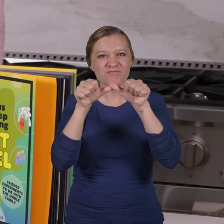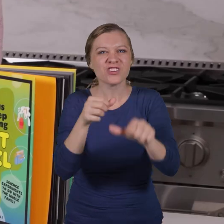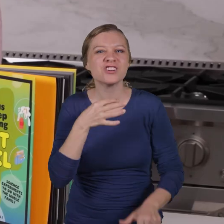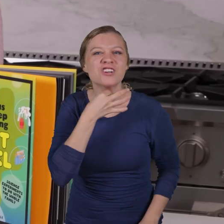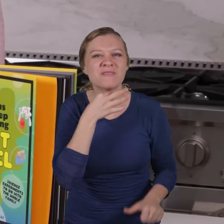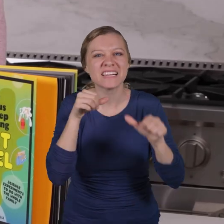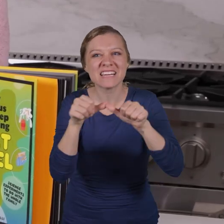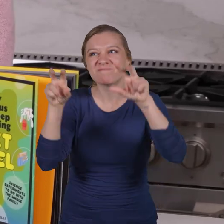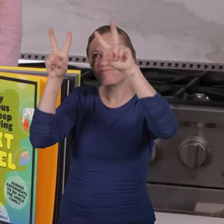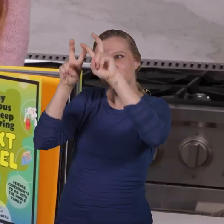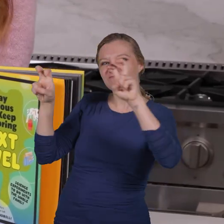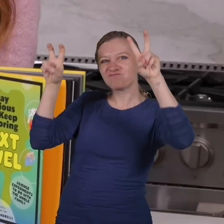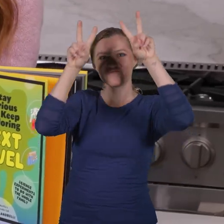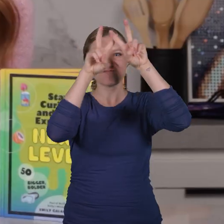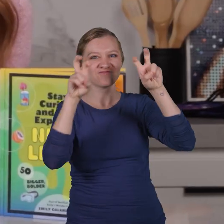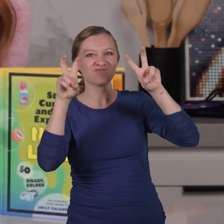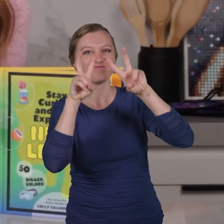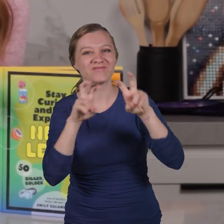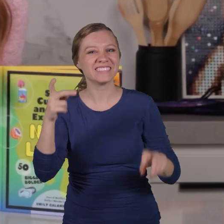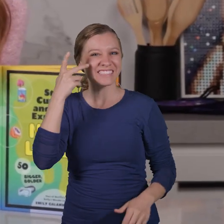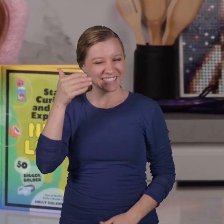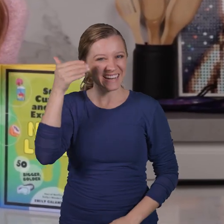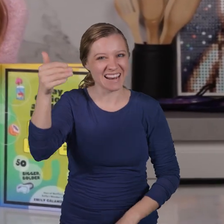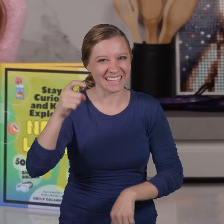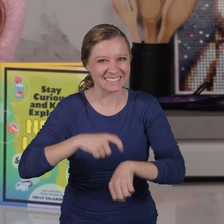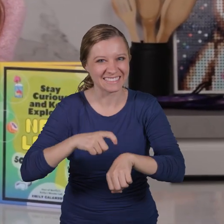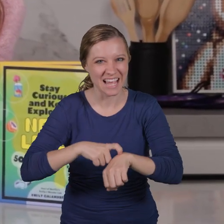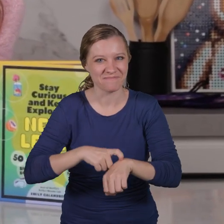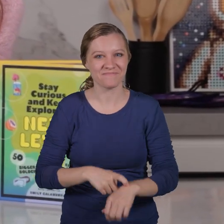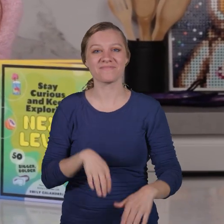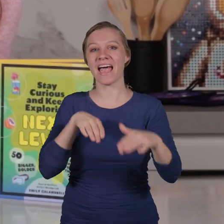remember, stay curious and keep exploring. We'll see you